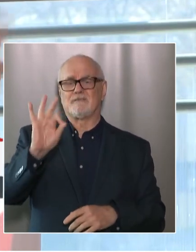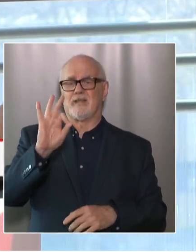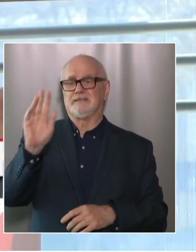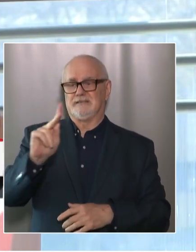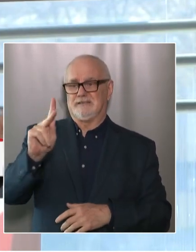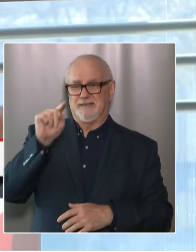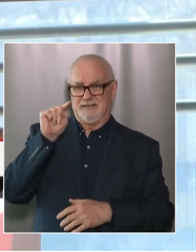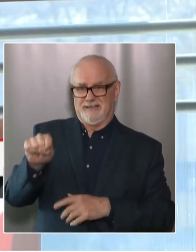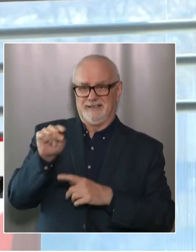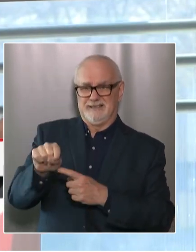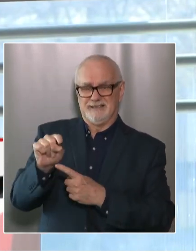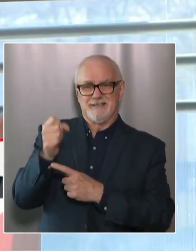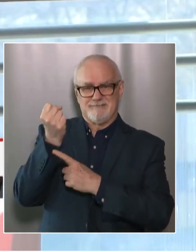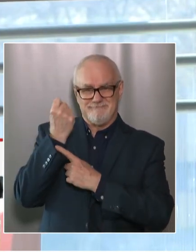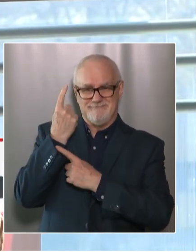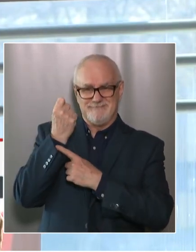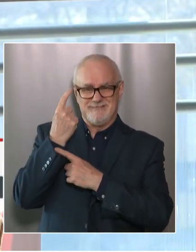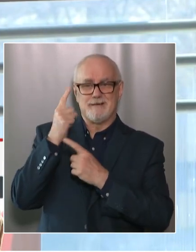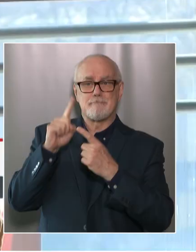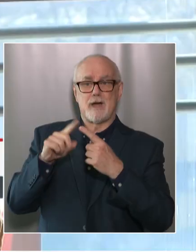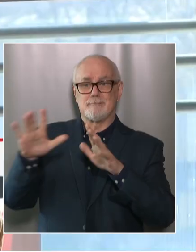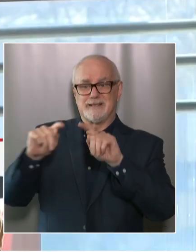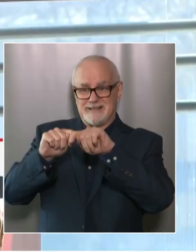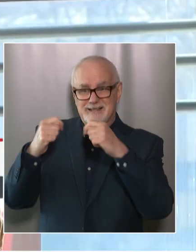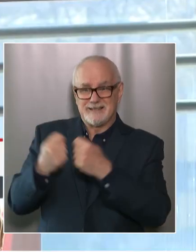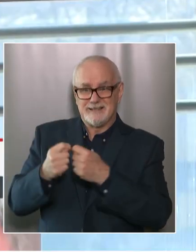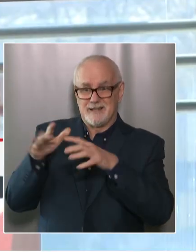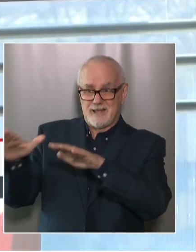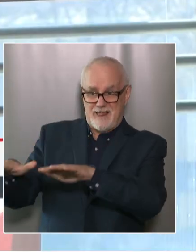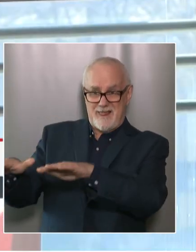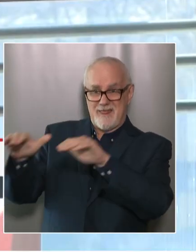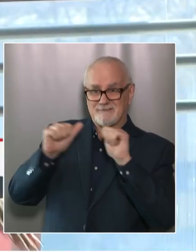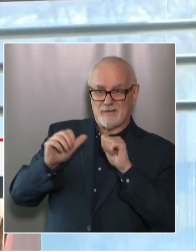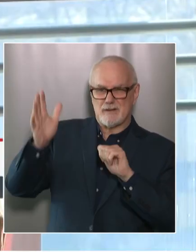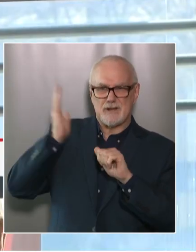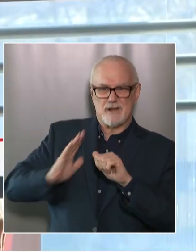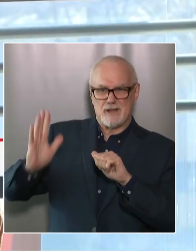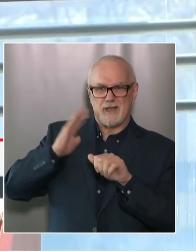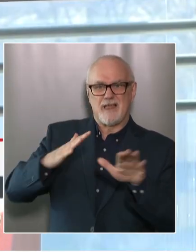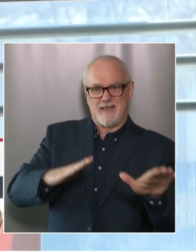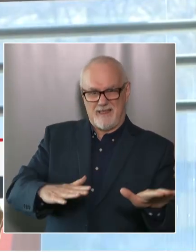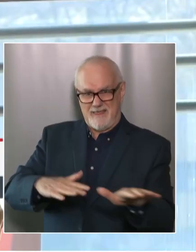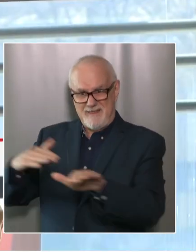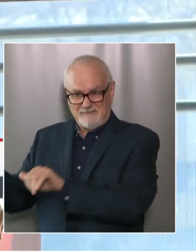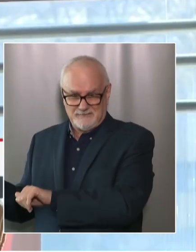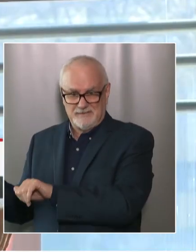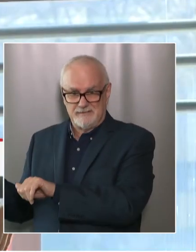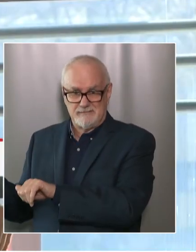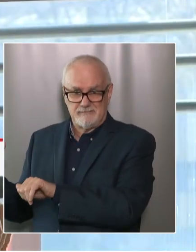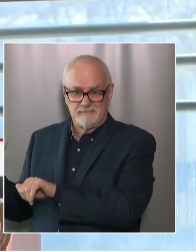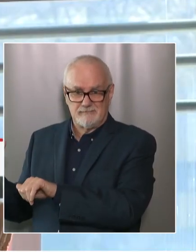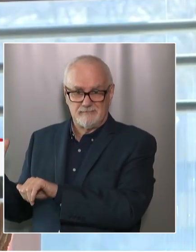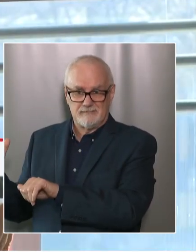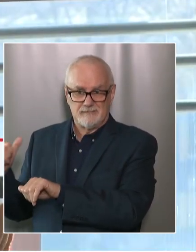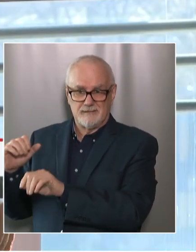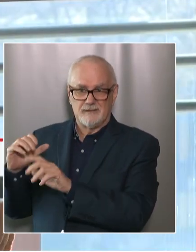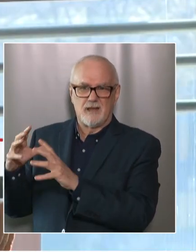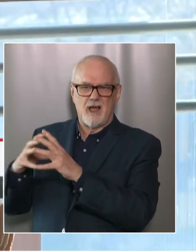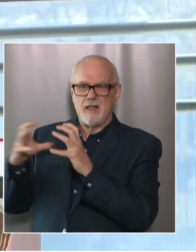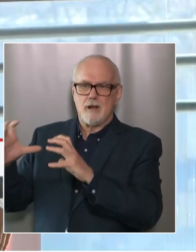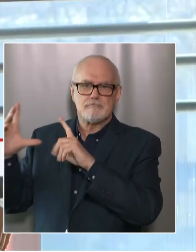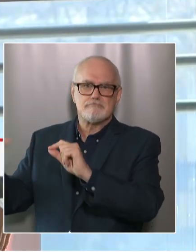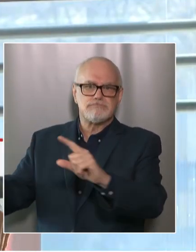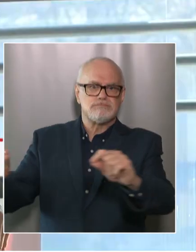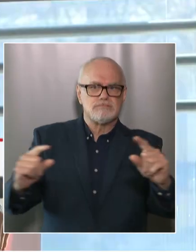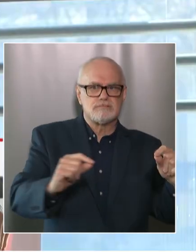about when the team left. And I think even more will be written and said about how we got the team